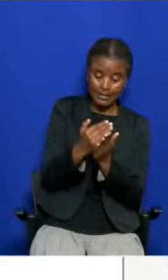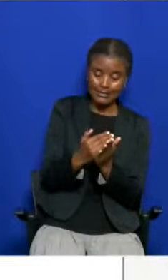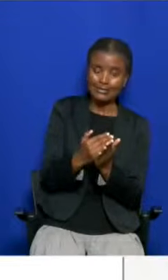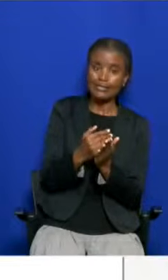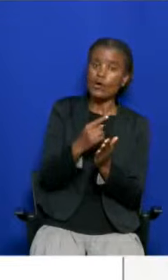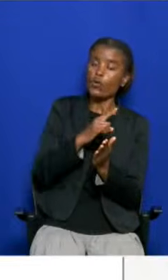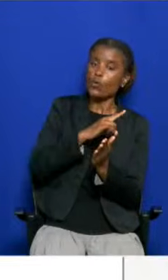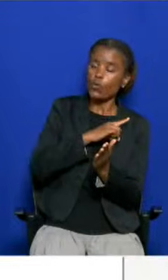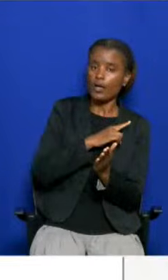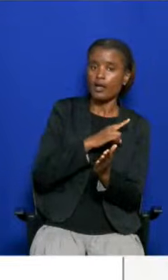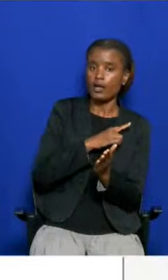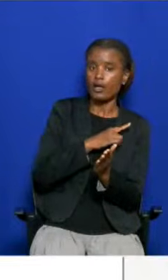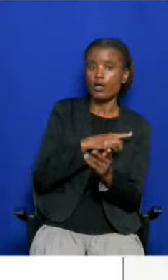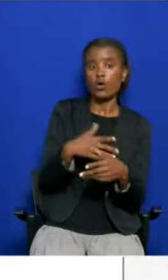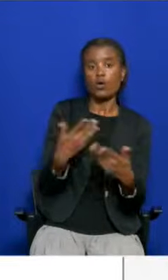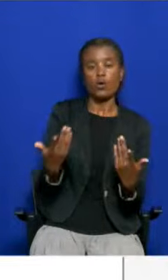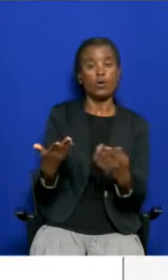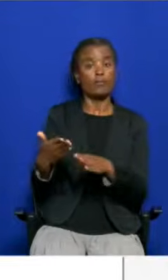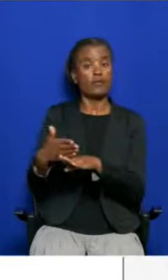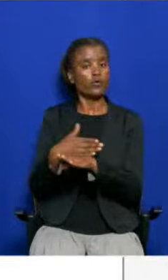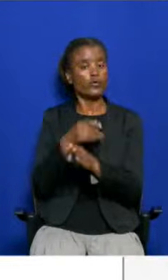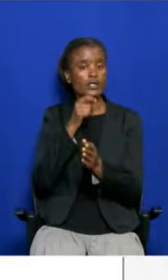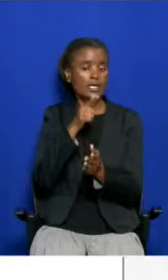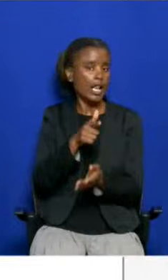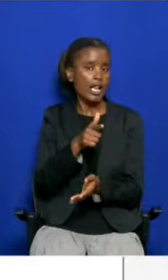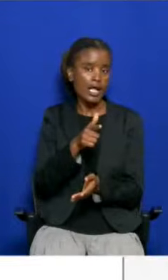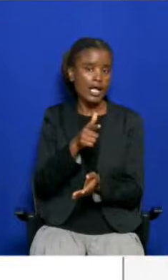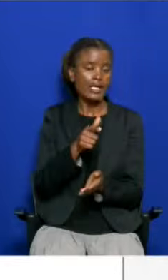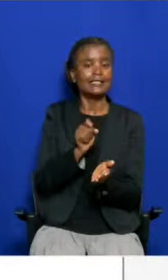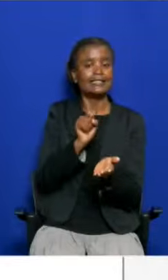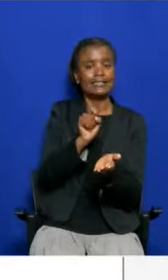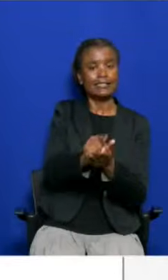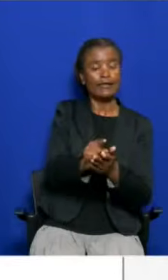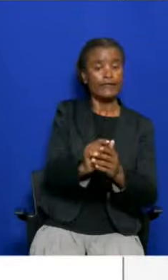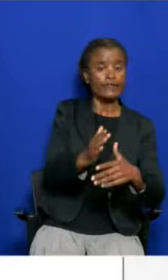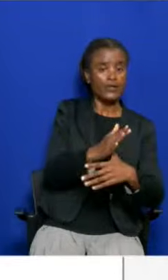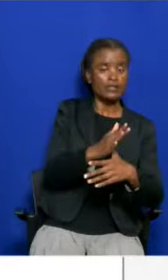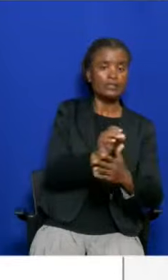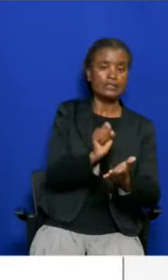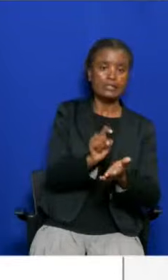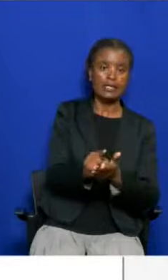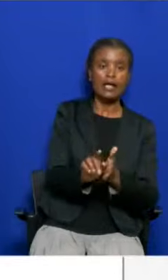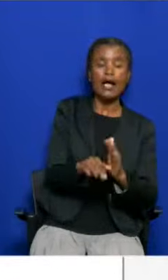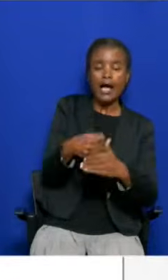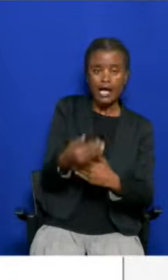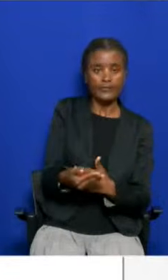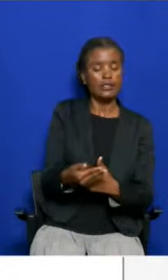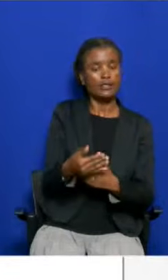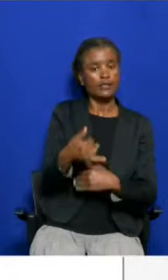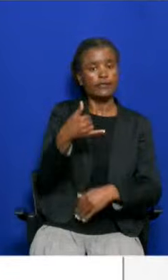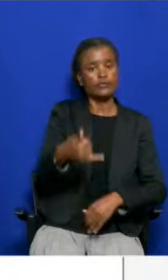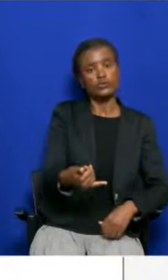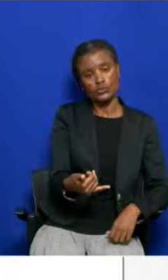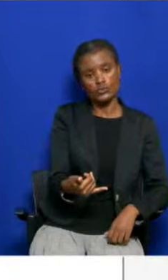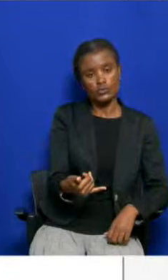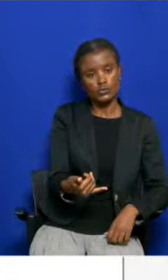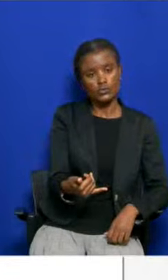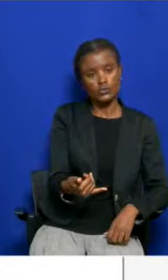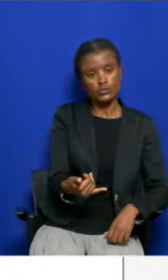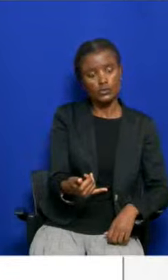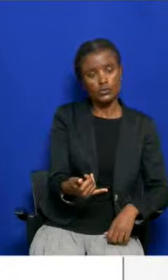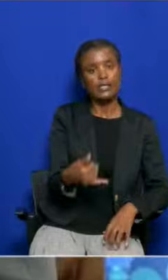you before that, he sent you a list, and in the call that happens within a minute of you getting that list, he explains to